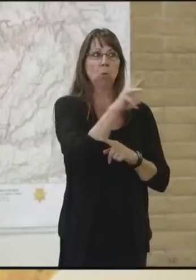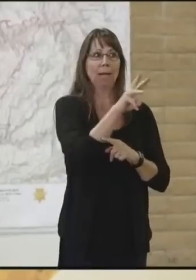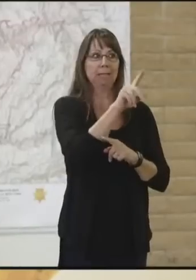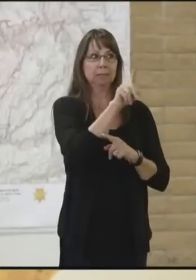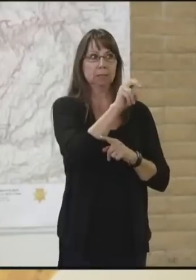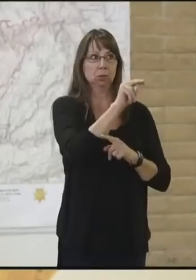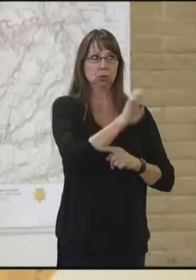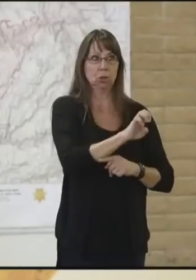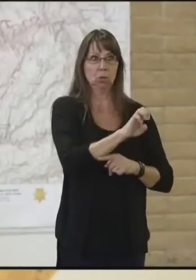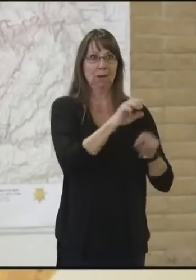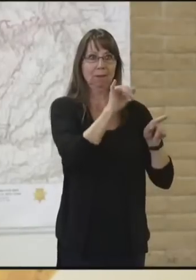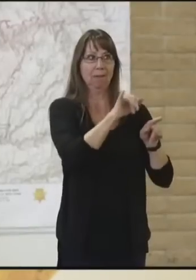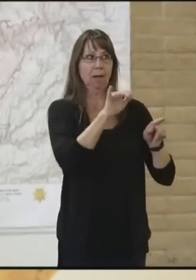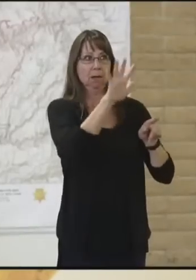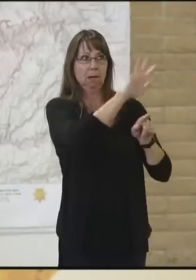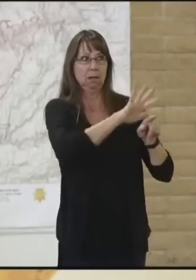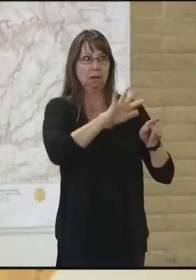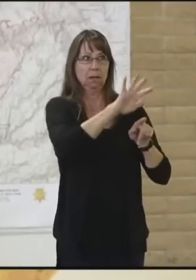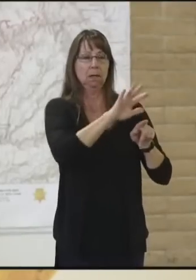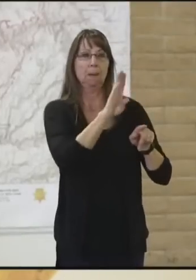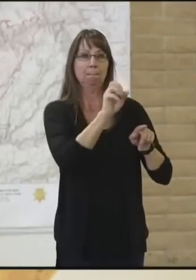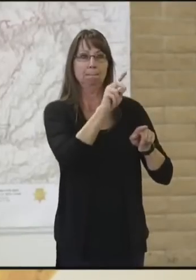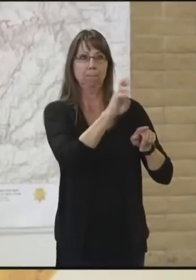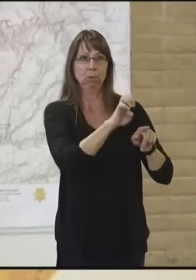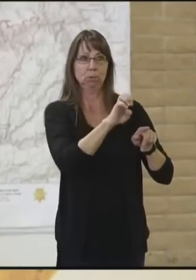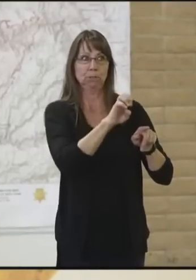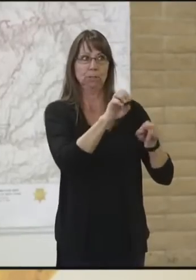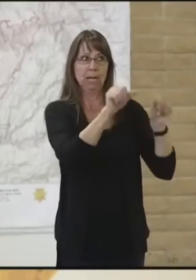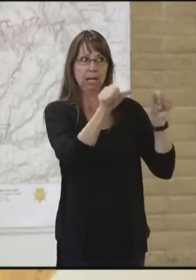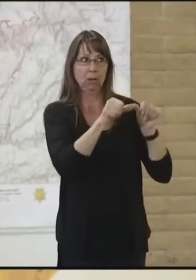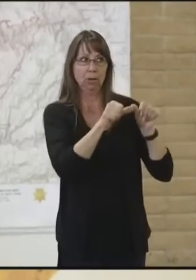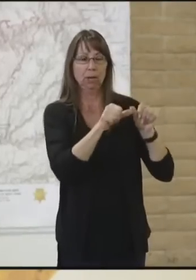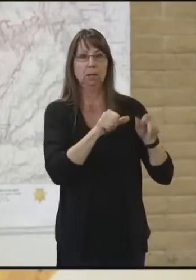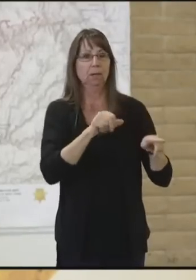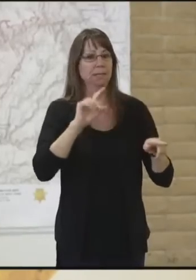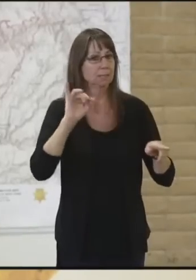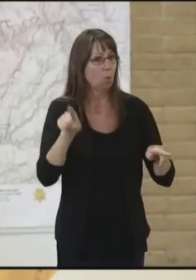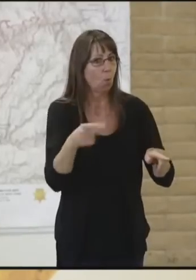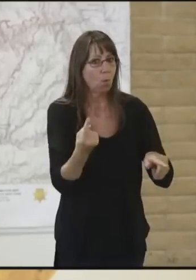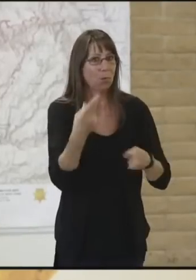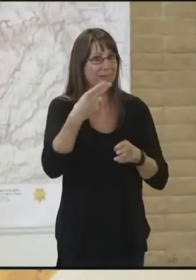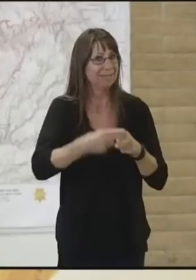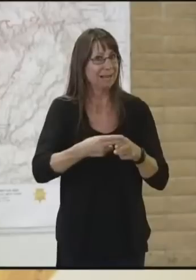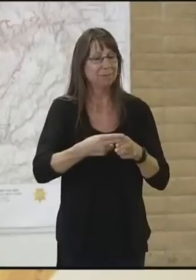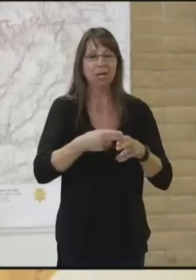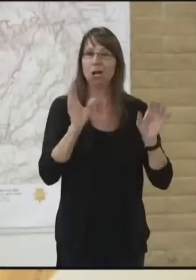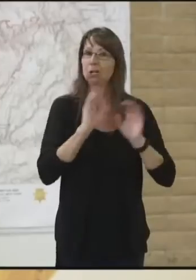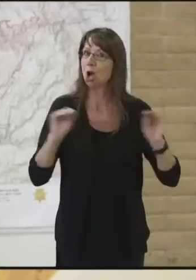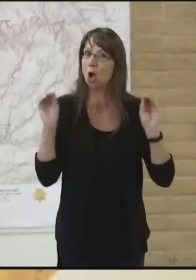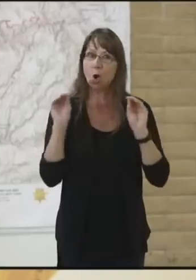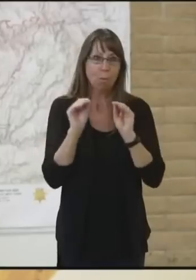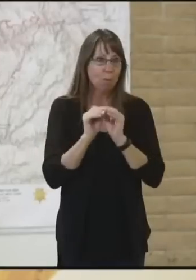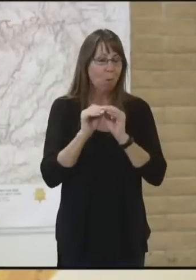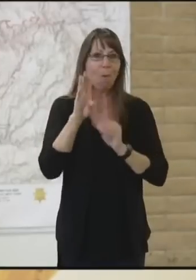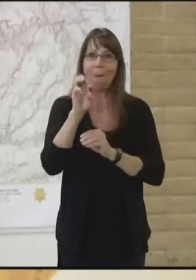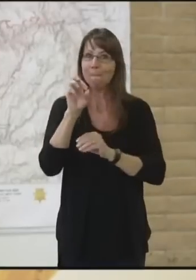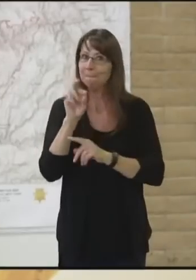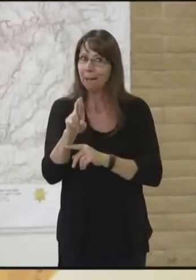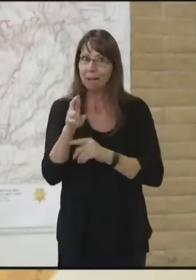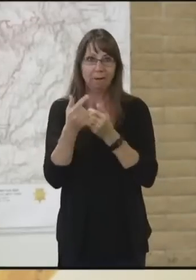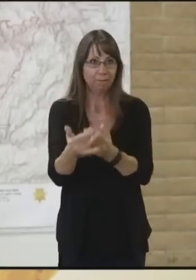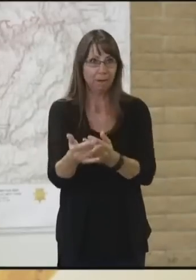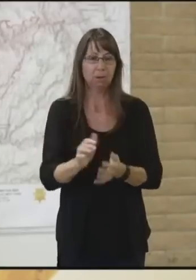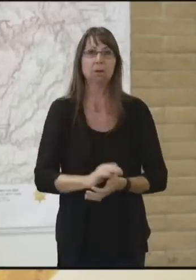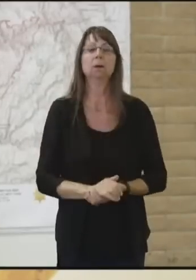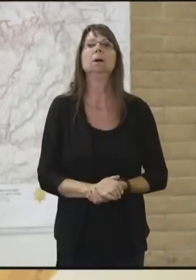that's isolated in the Butte area. There is no other name that we're referring to from this point on. For the questions that